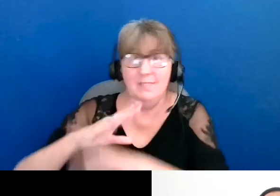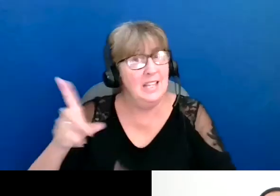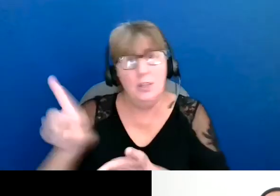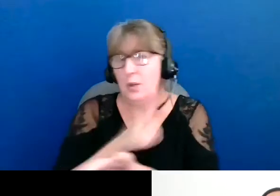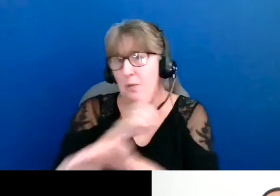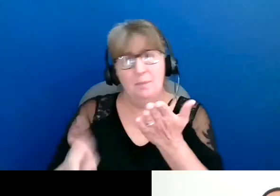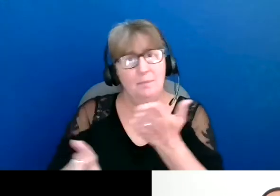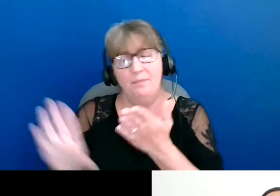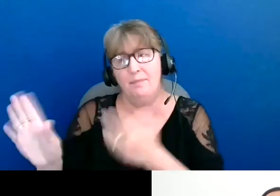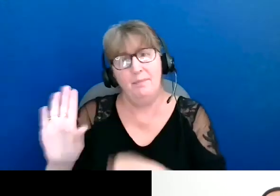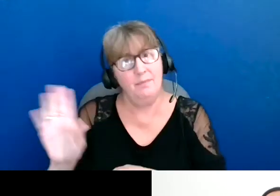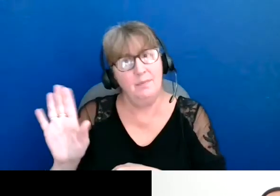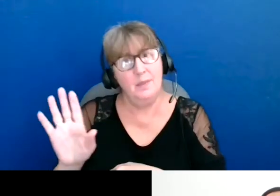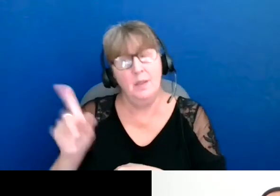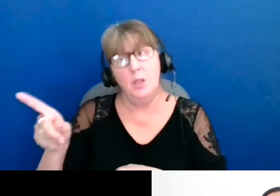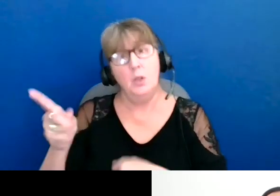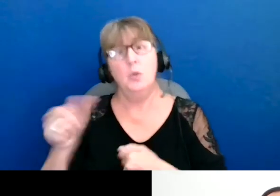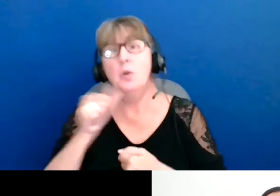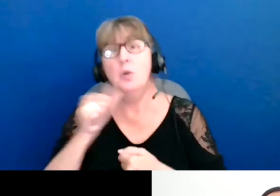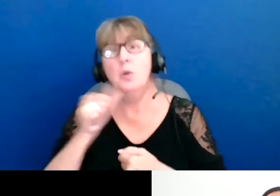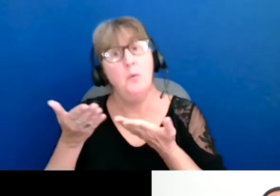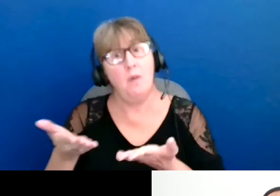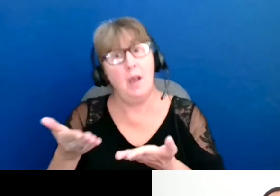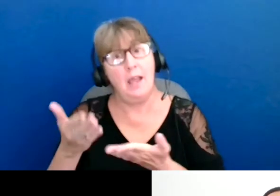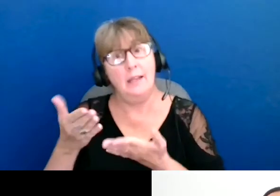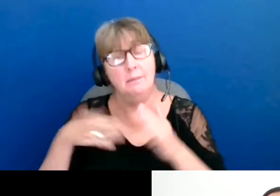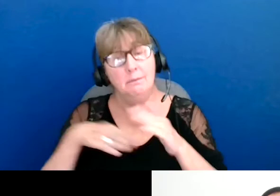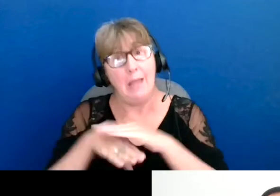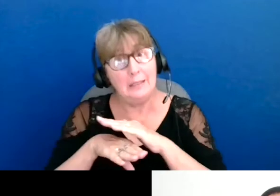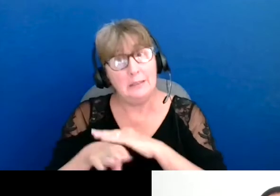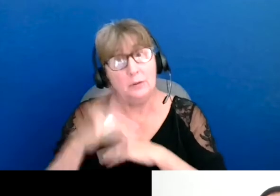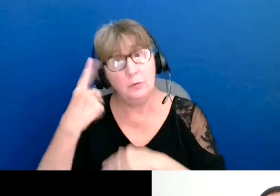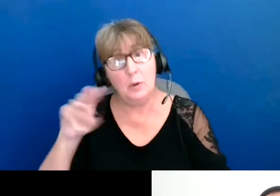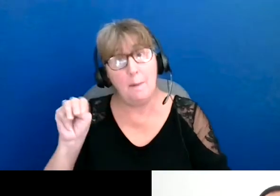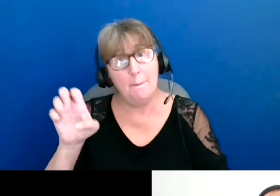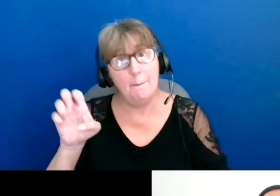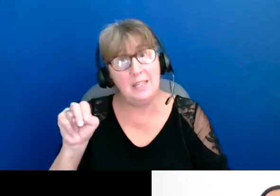disabilities. And if you don't provide access to the menu, I'm going to take legal action.